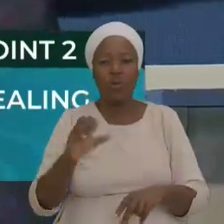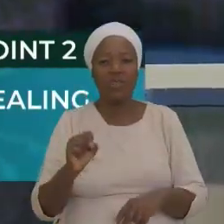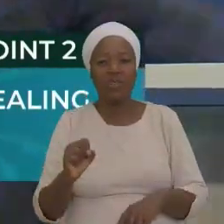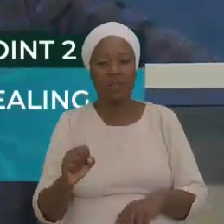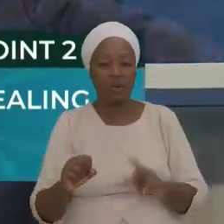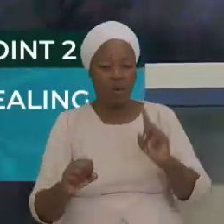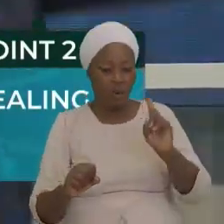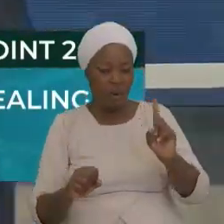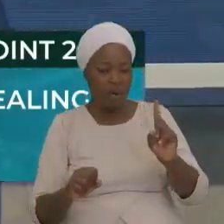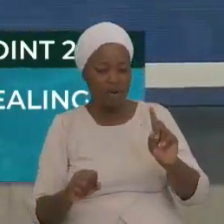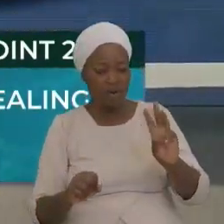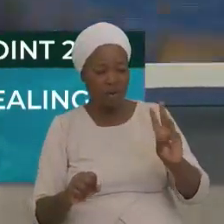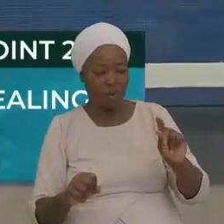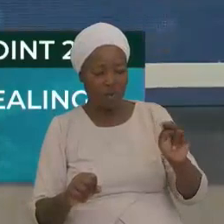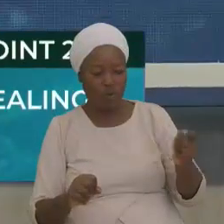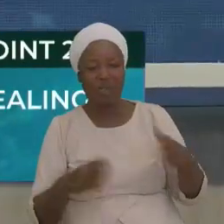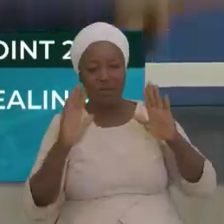One wing, miracle.